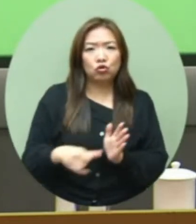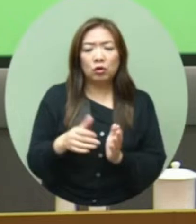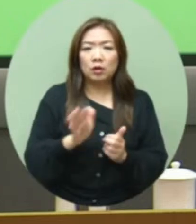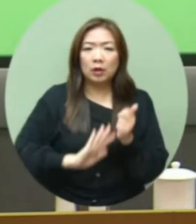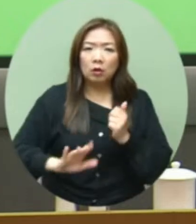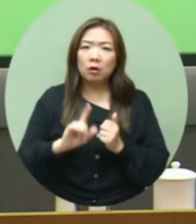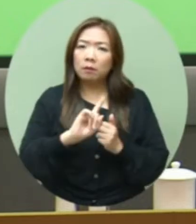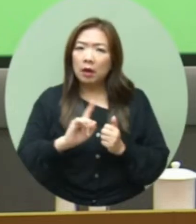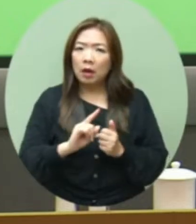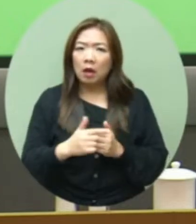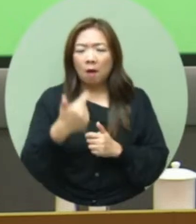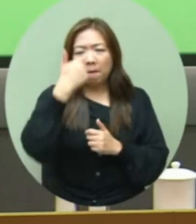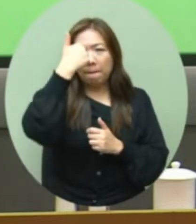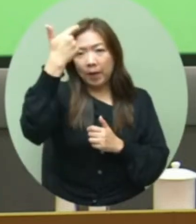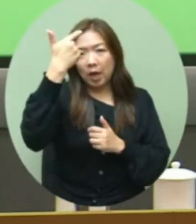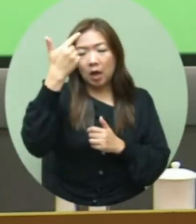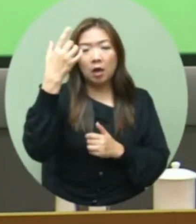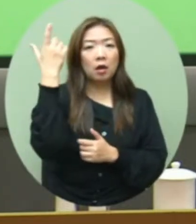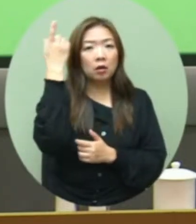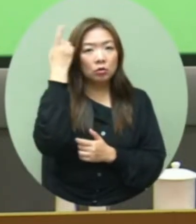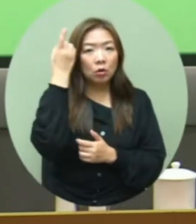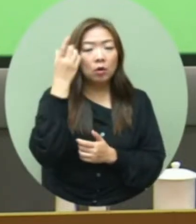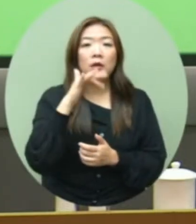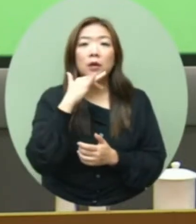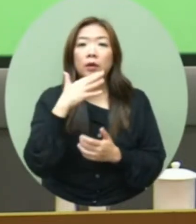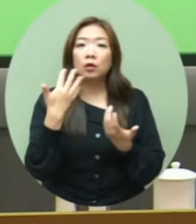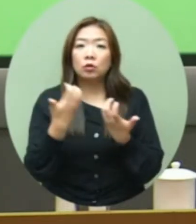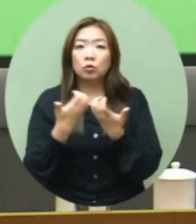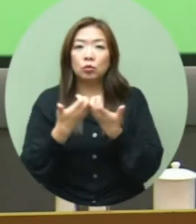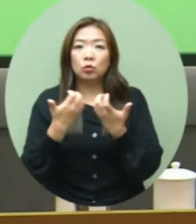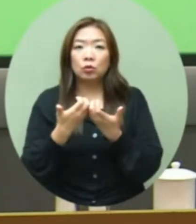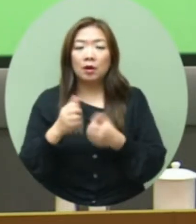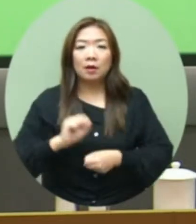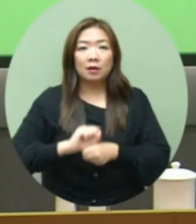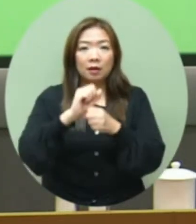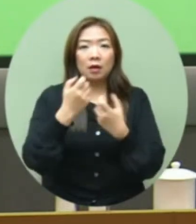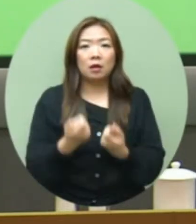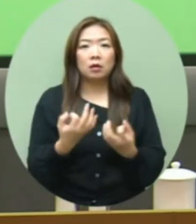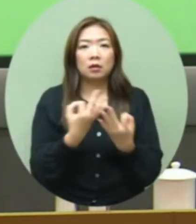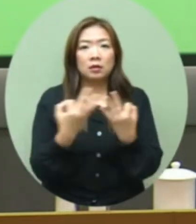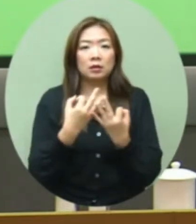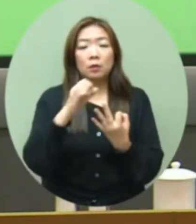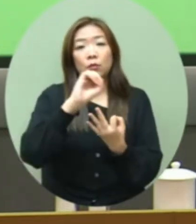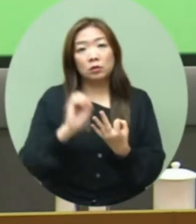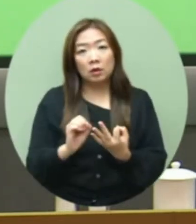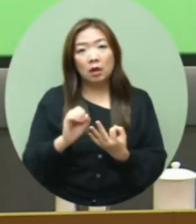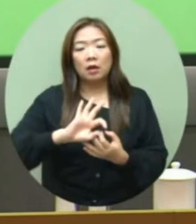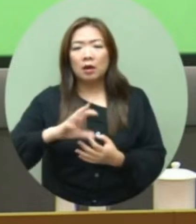When it comes to change in duty,